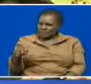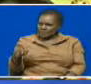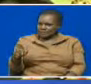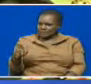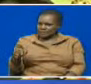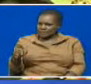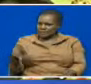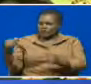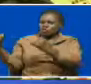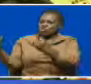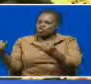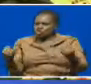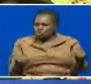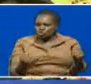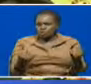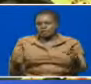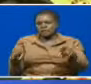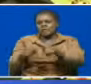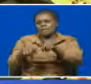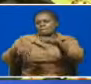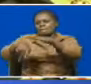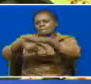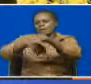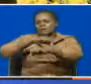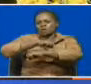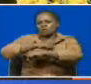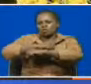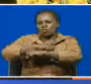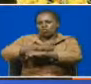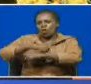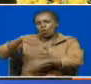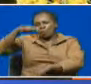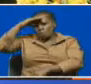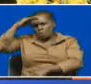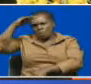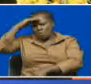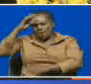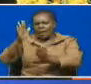even introduced even in primary school about alcohol, drugs, and